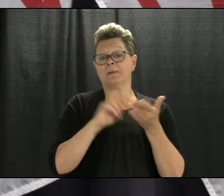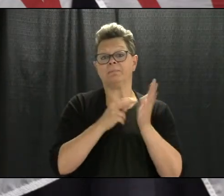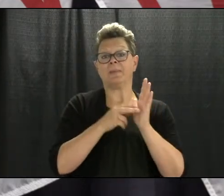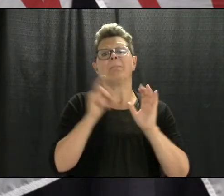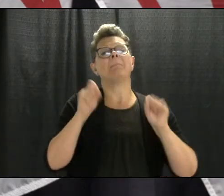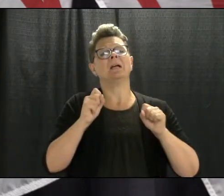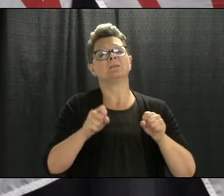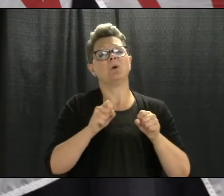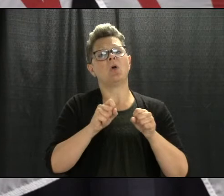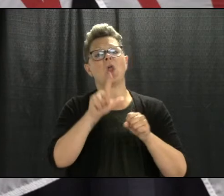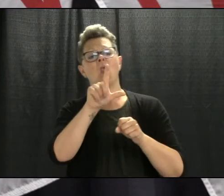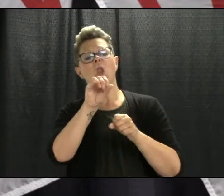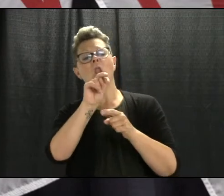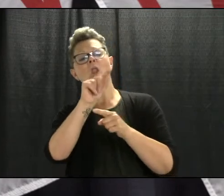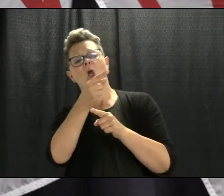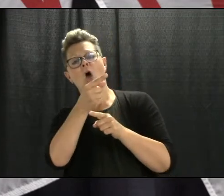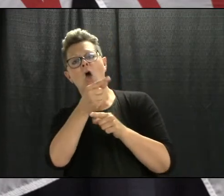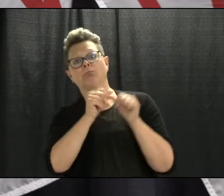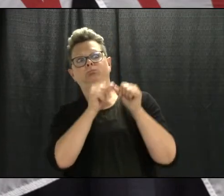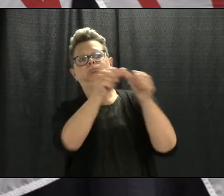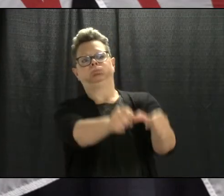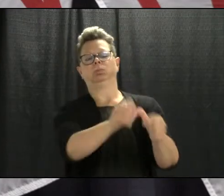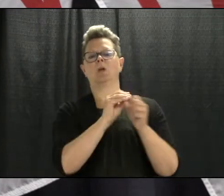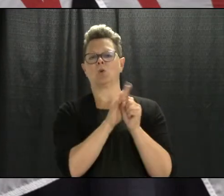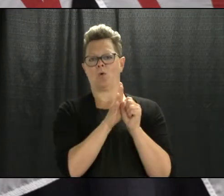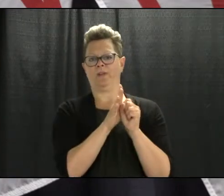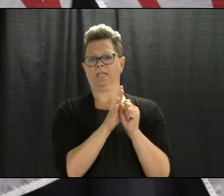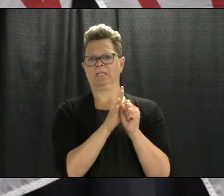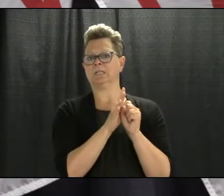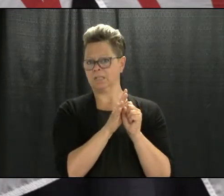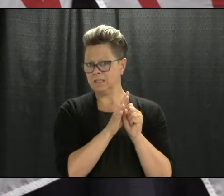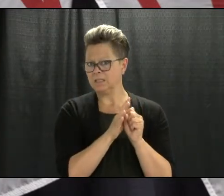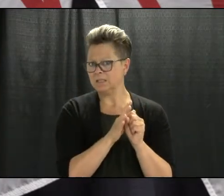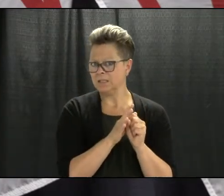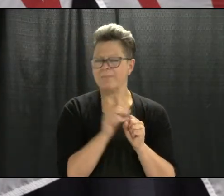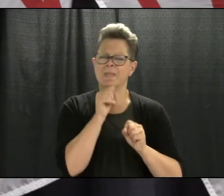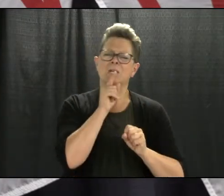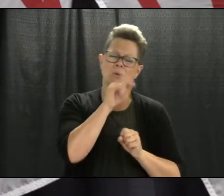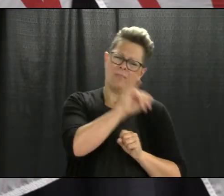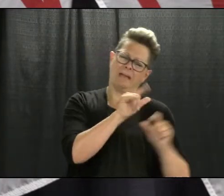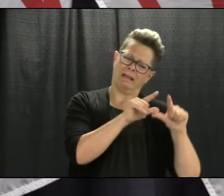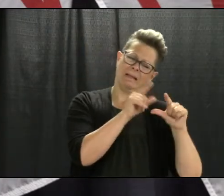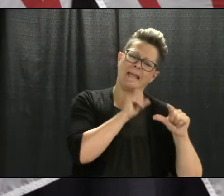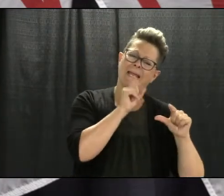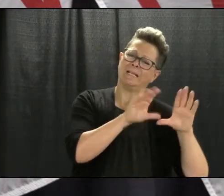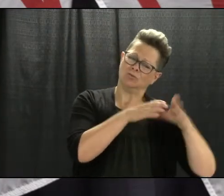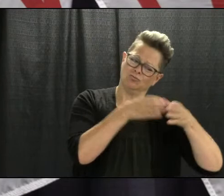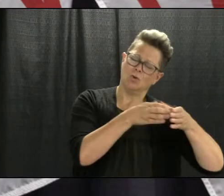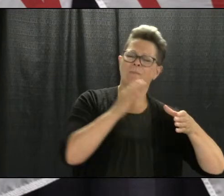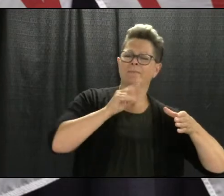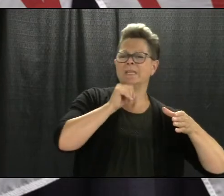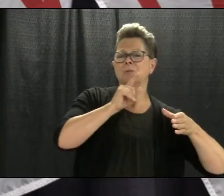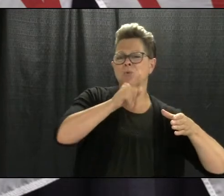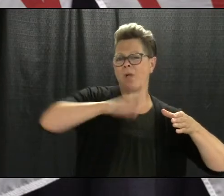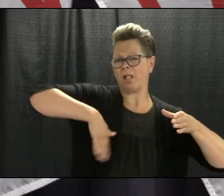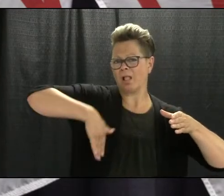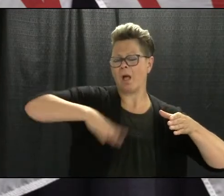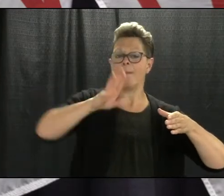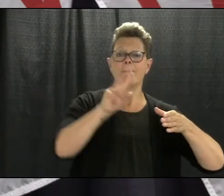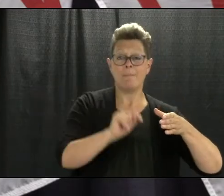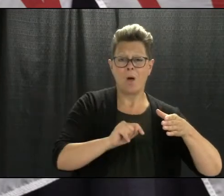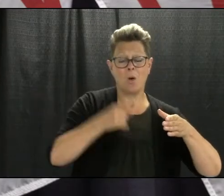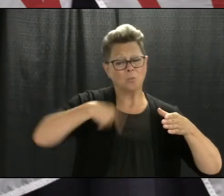COVID. And that is also for children. We don't know as much in this age group what the vaccination will do with that, but we do know that it